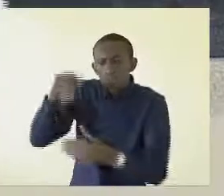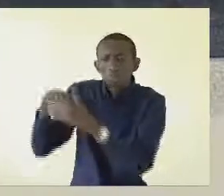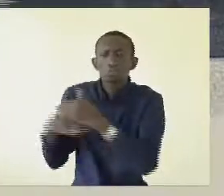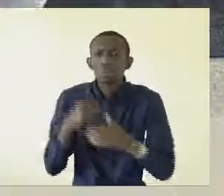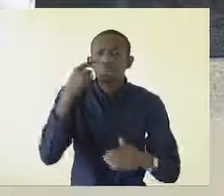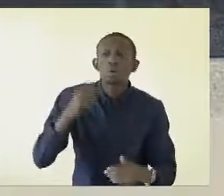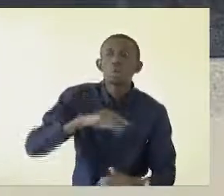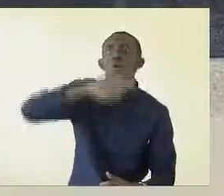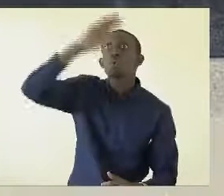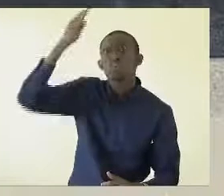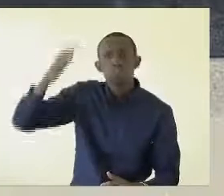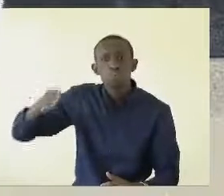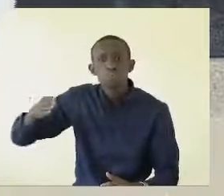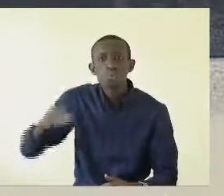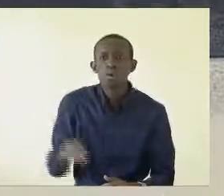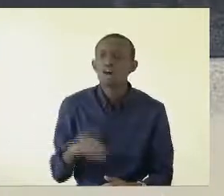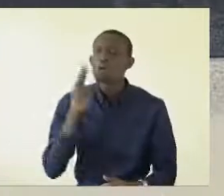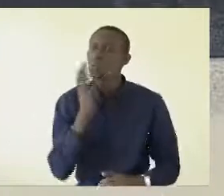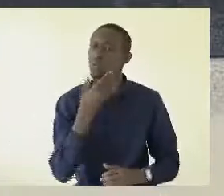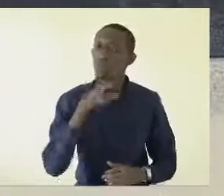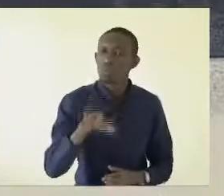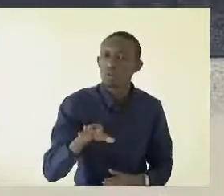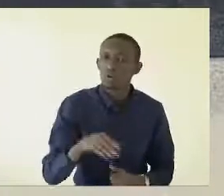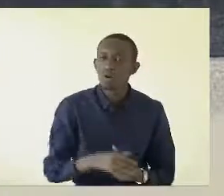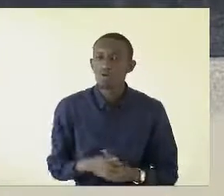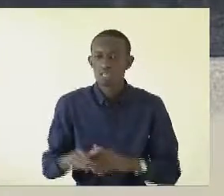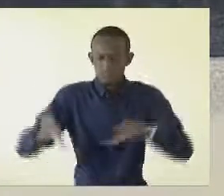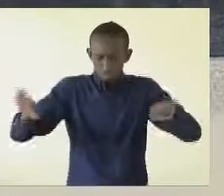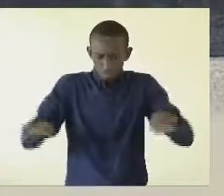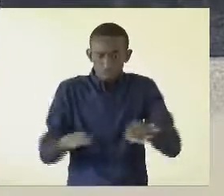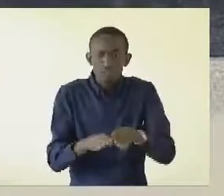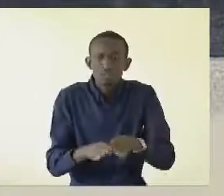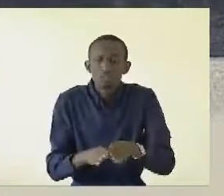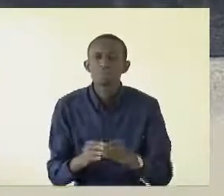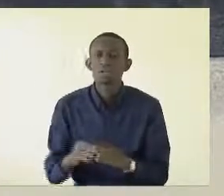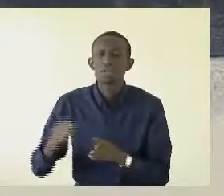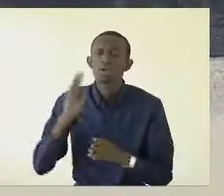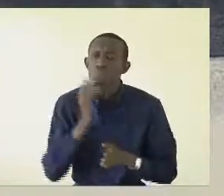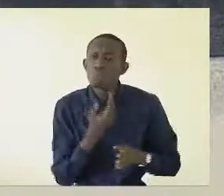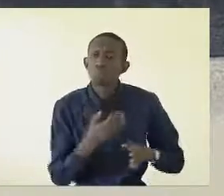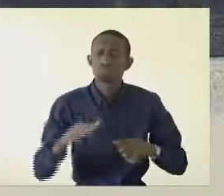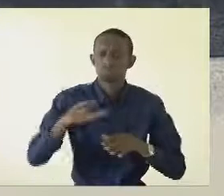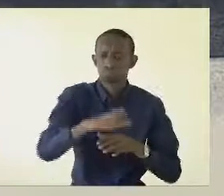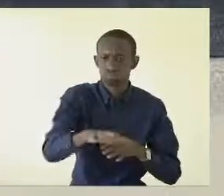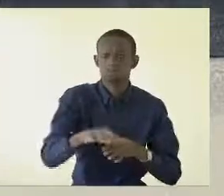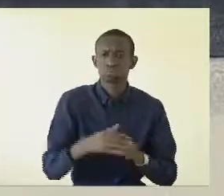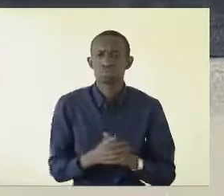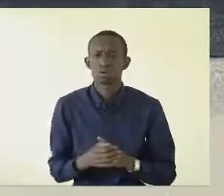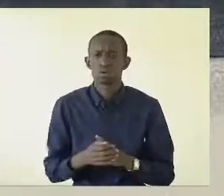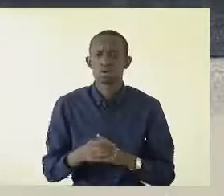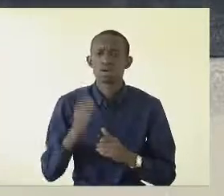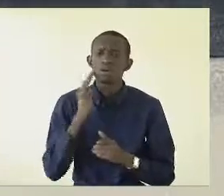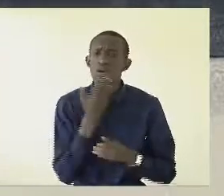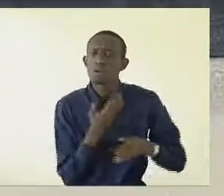mountains, rivers, swamps, lakes, valleys, all which have different plants